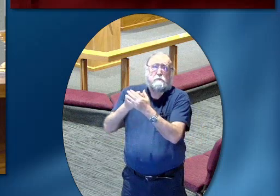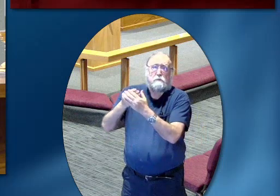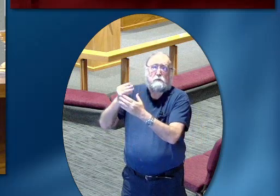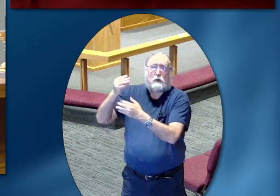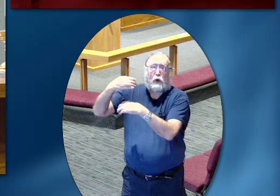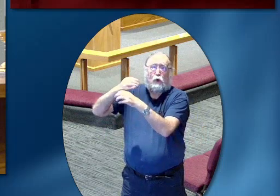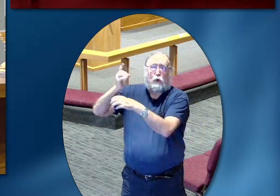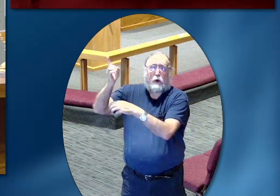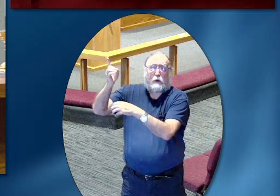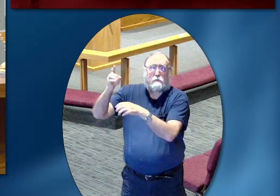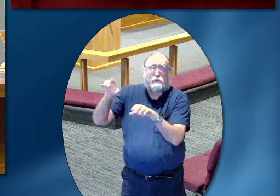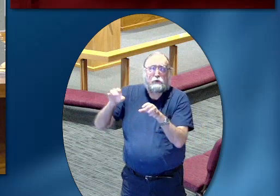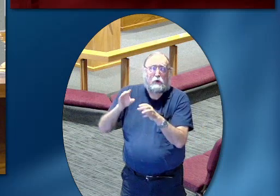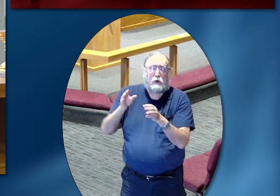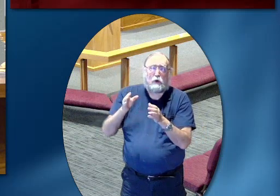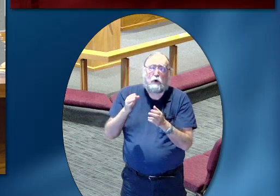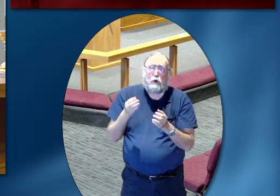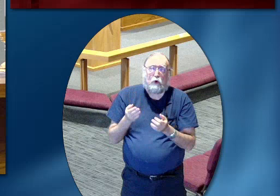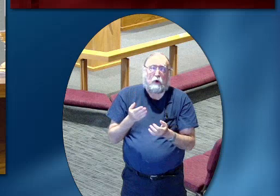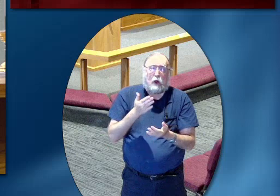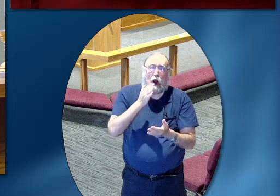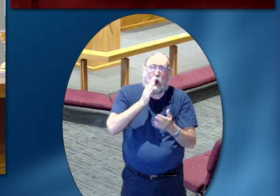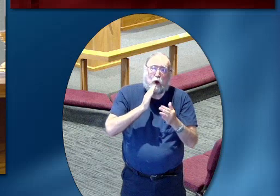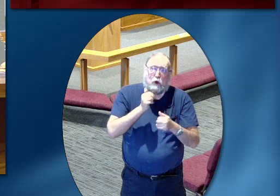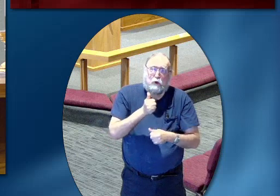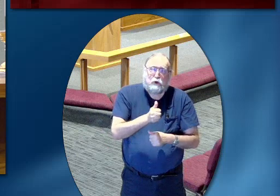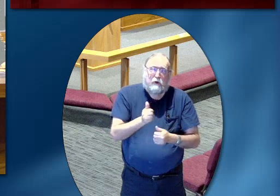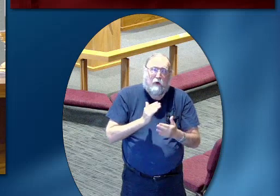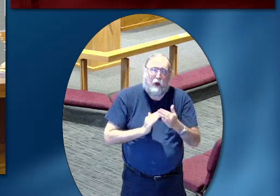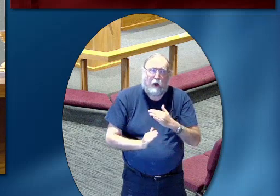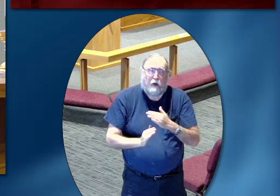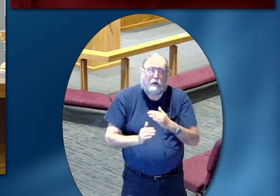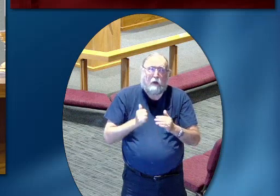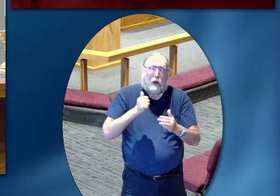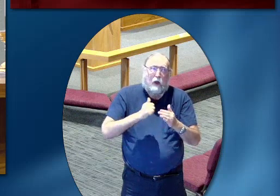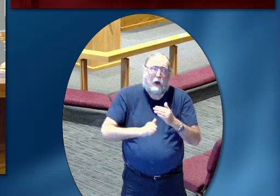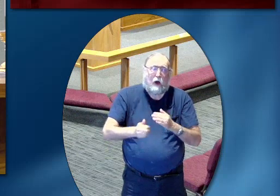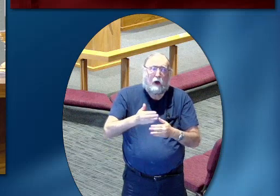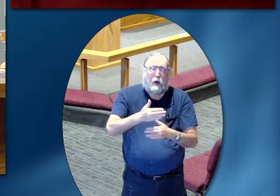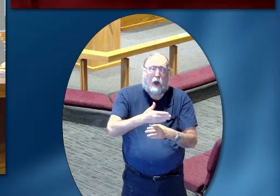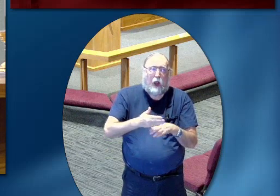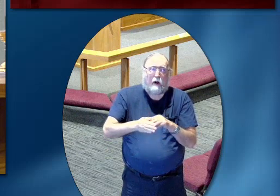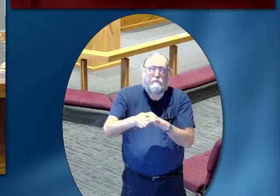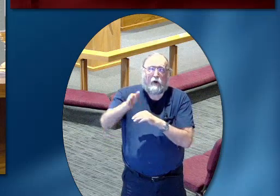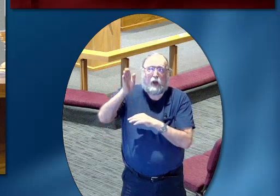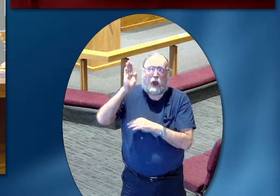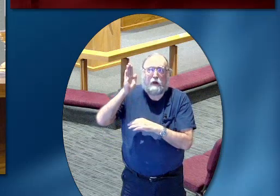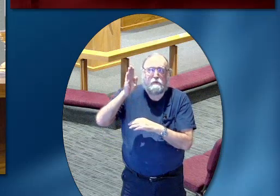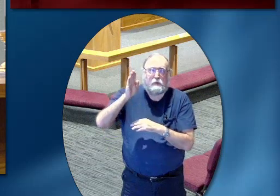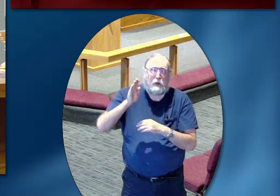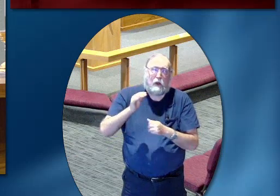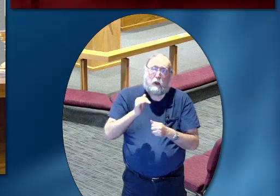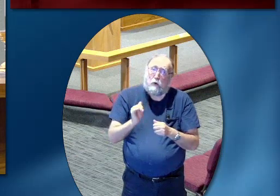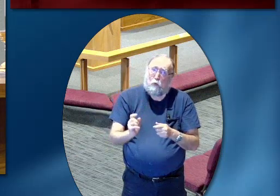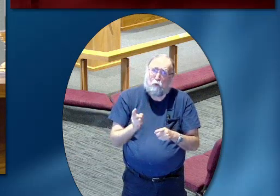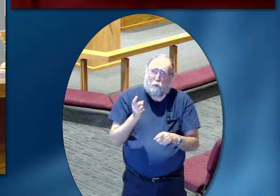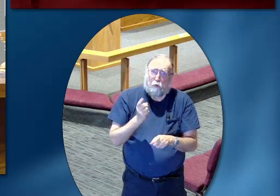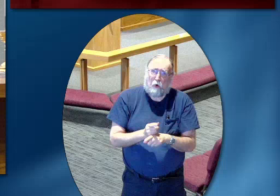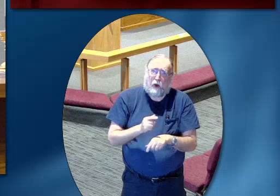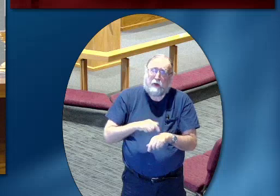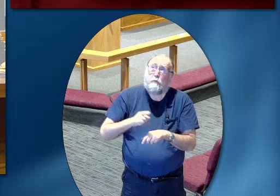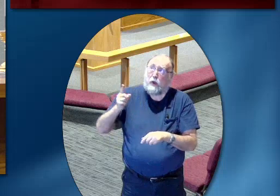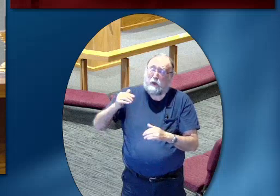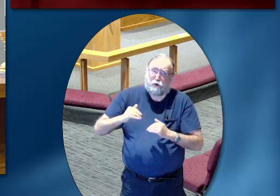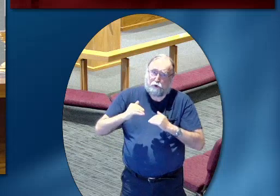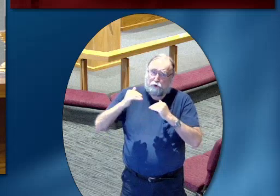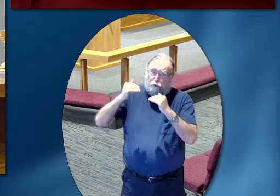good. Humble yourselves, therefore, under the mighty hand of God, so that at the proper time he